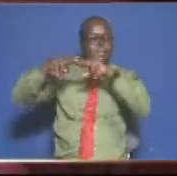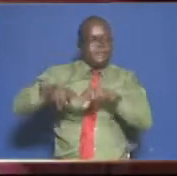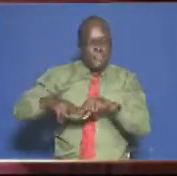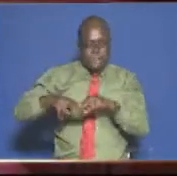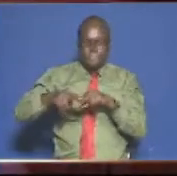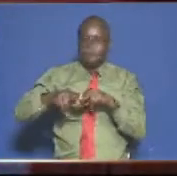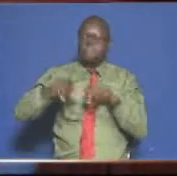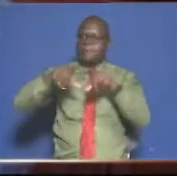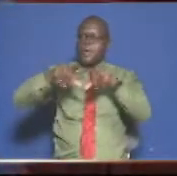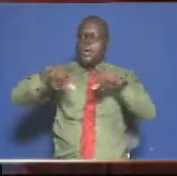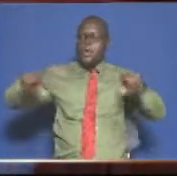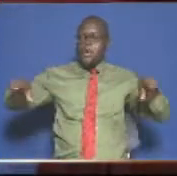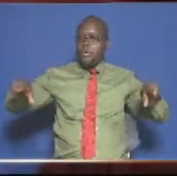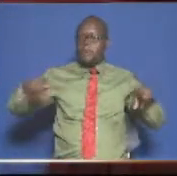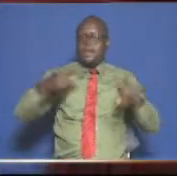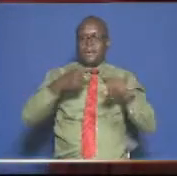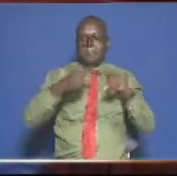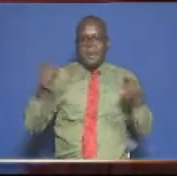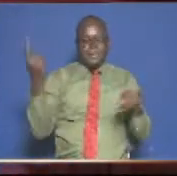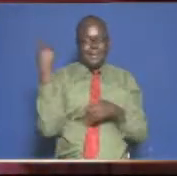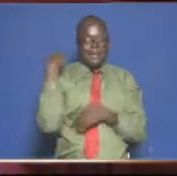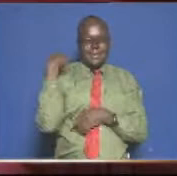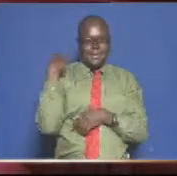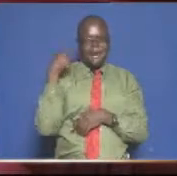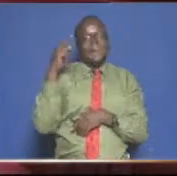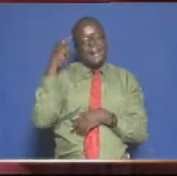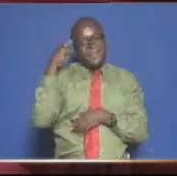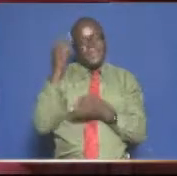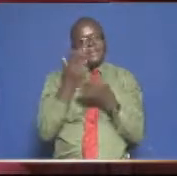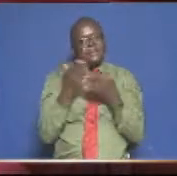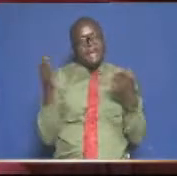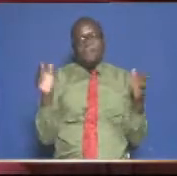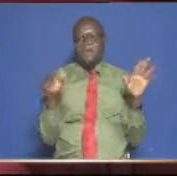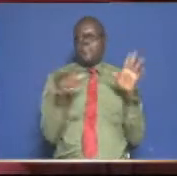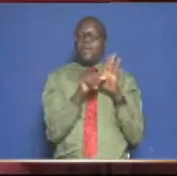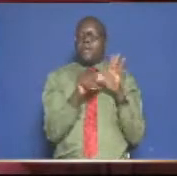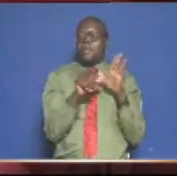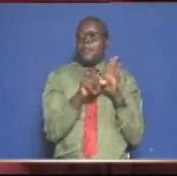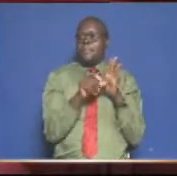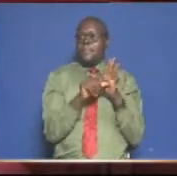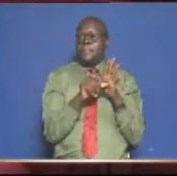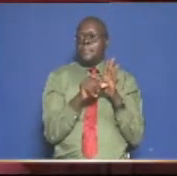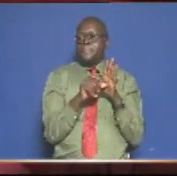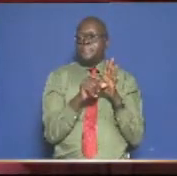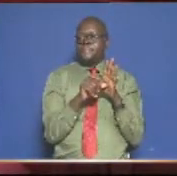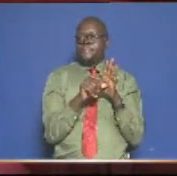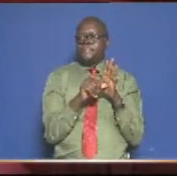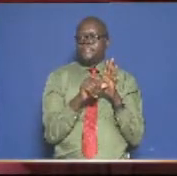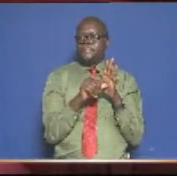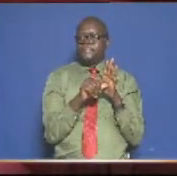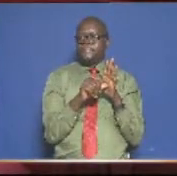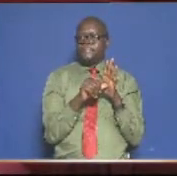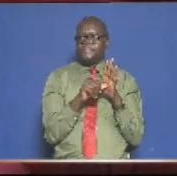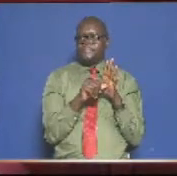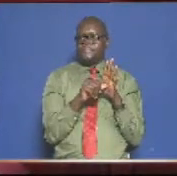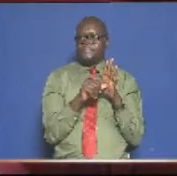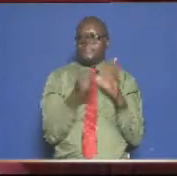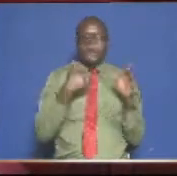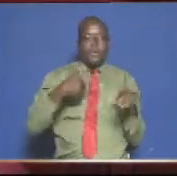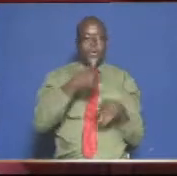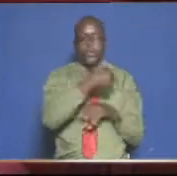row. But yesterday, Mr. Speaker, I think the sun did set and the clouds gathered, and then we